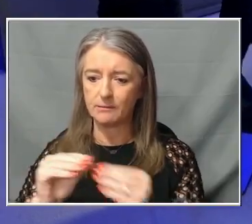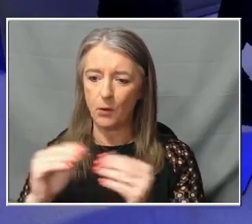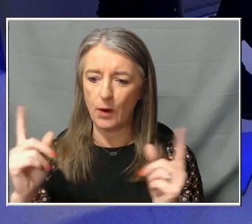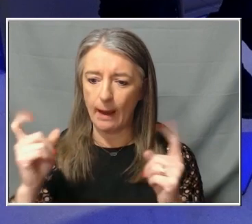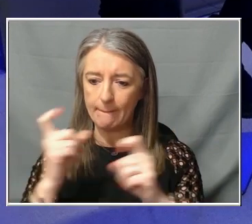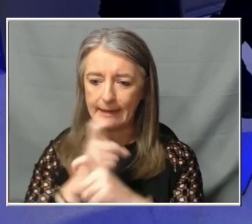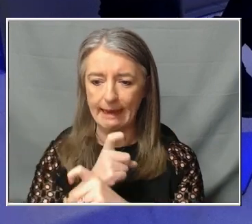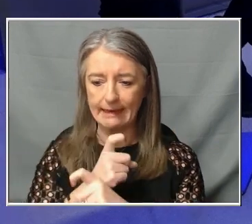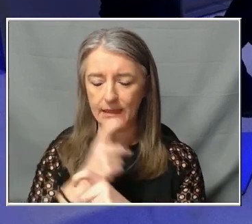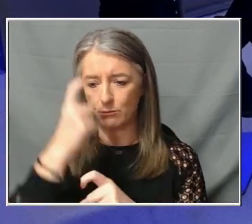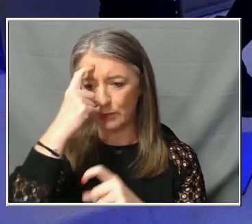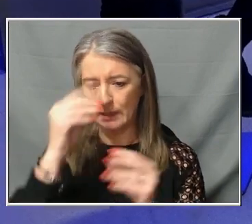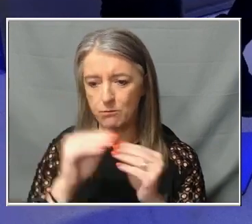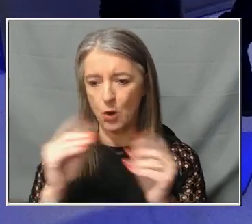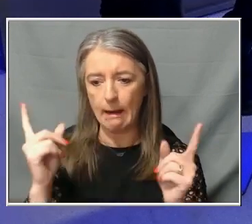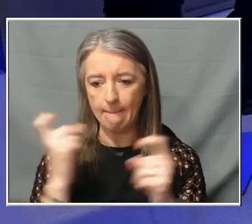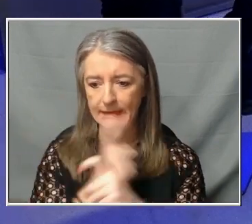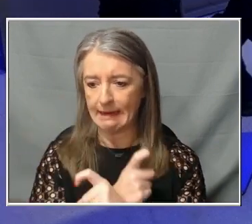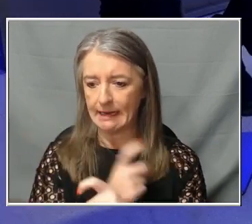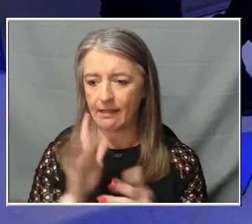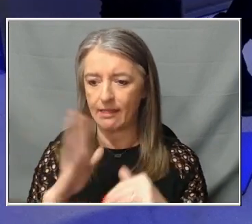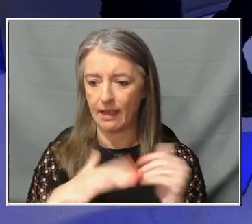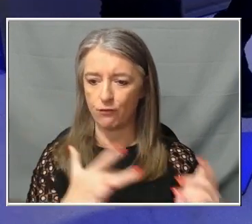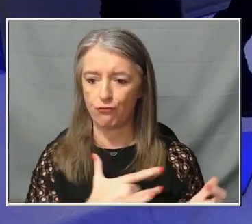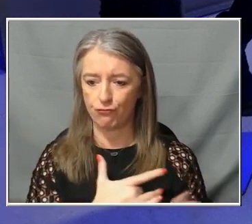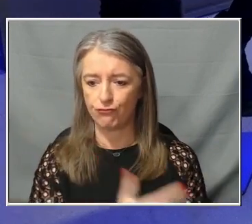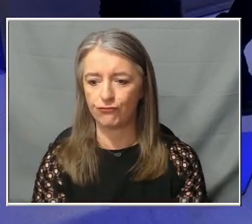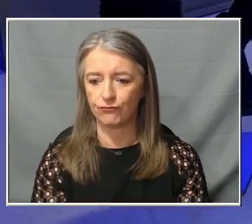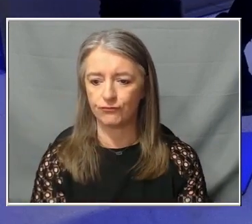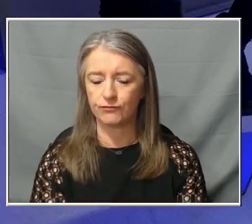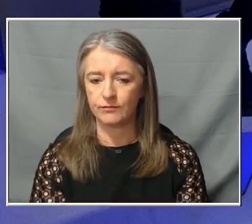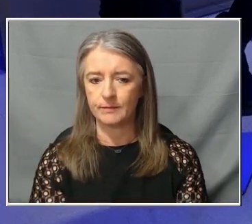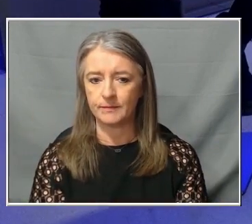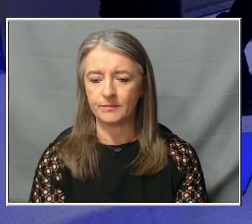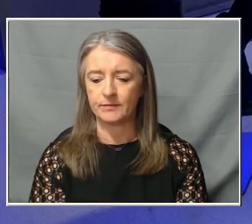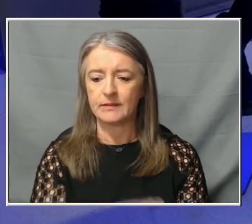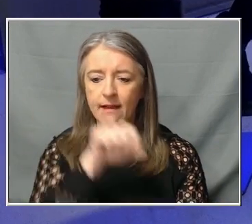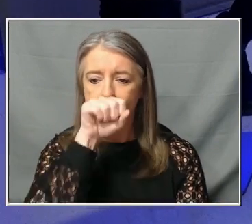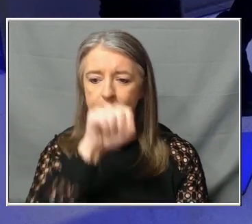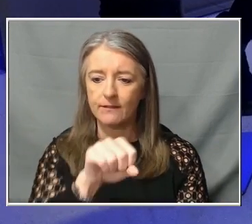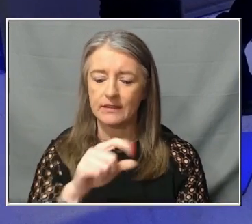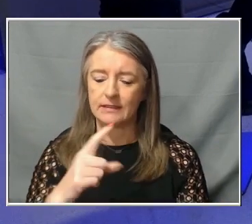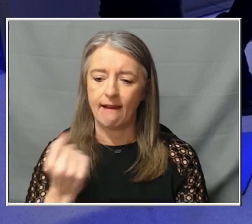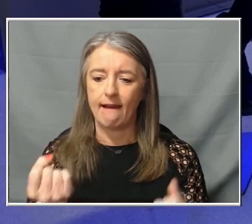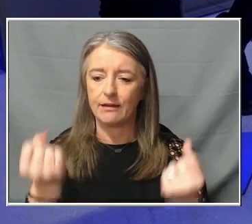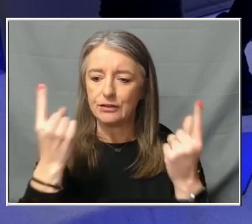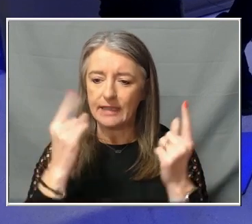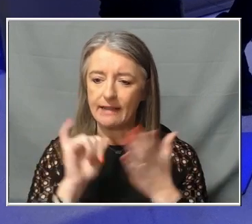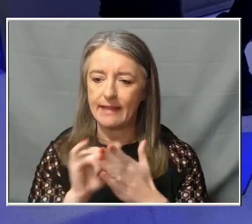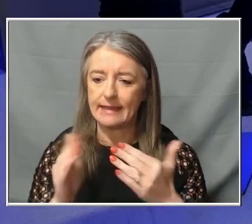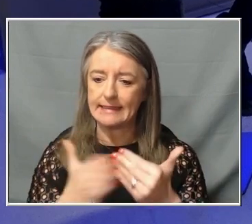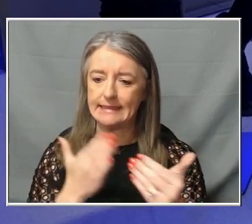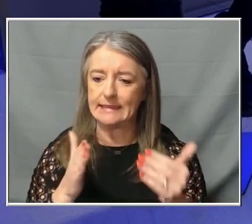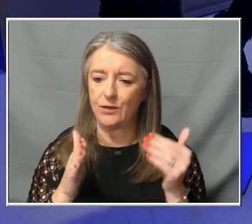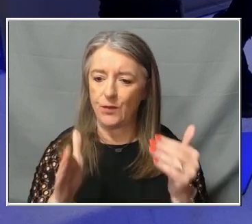They kind of, both, okay. See, I love it. You put it in ways I can understand.